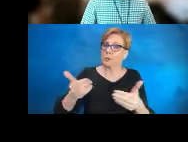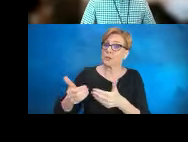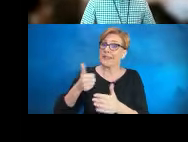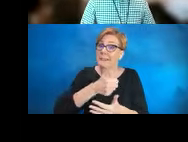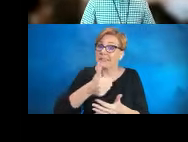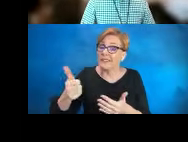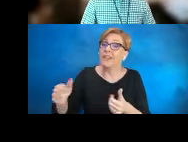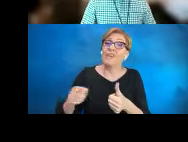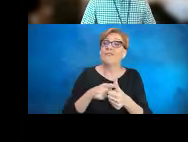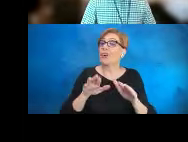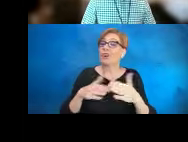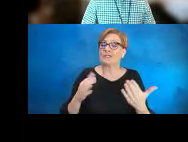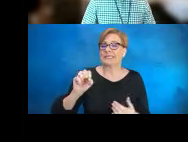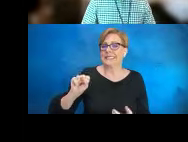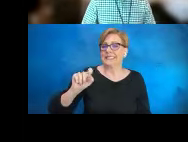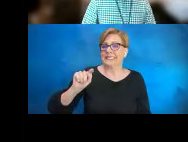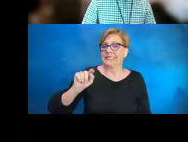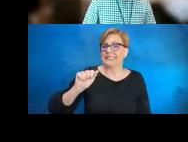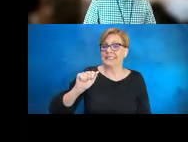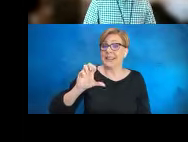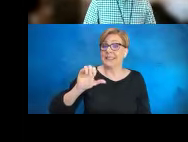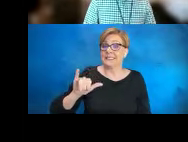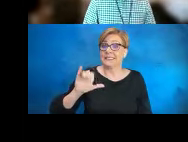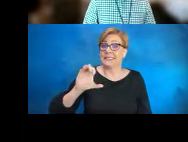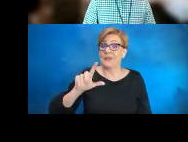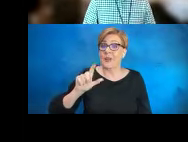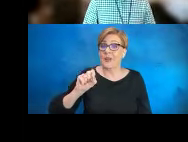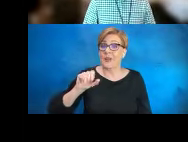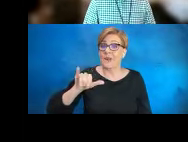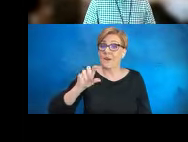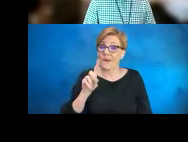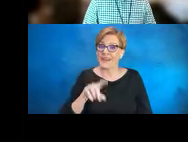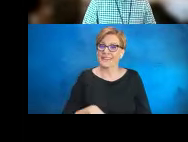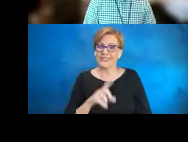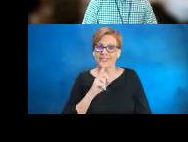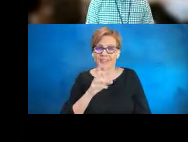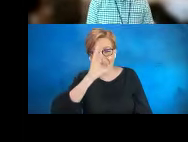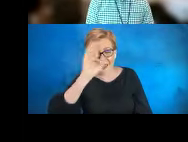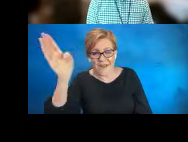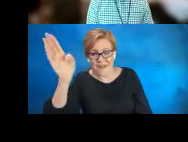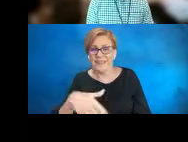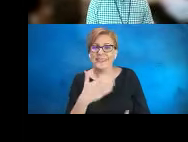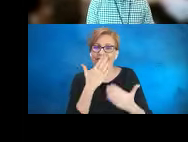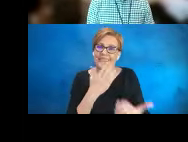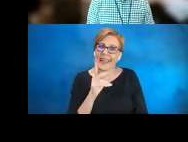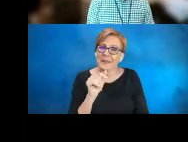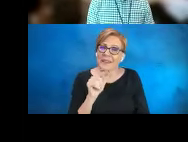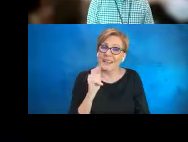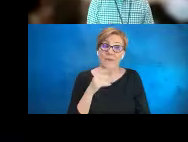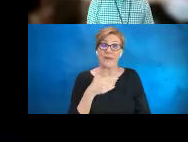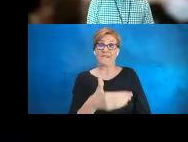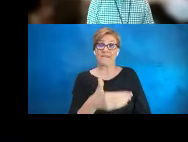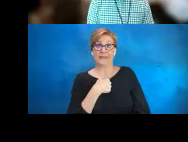with Stacy Cloyd. If you could introduce yourself, Stacy. Sure. Hi, everybody. Thank you, Kate, for inviting me to participate